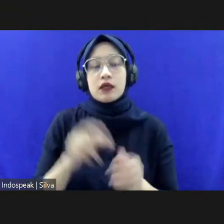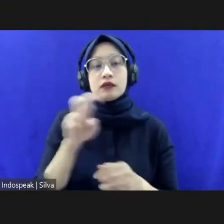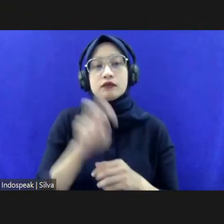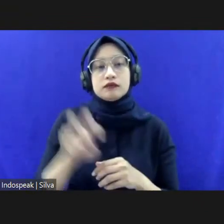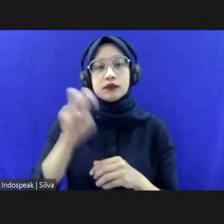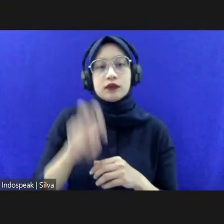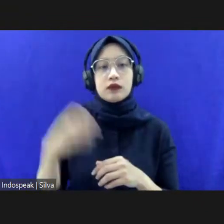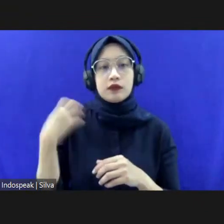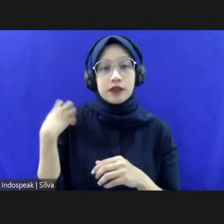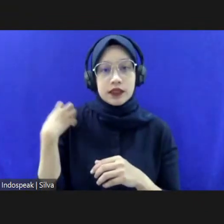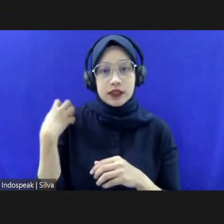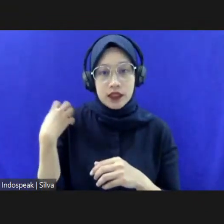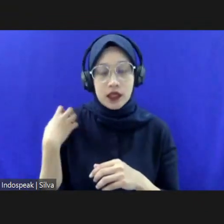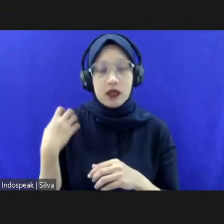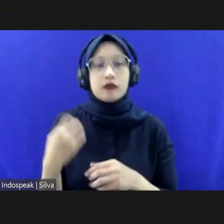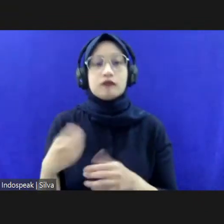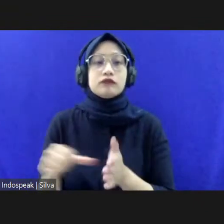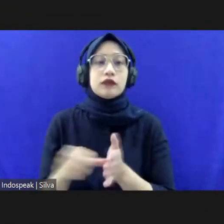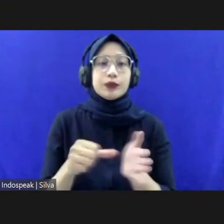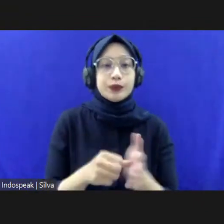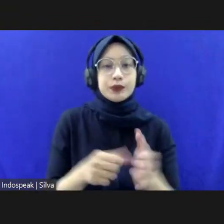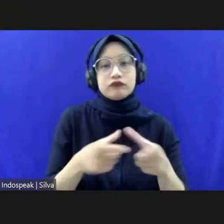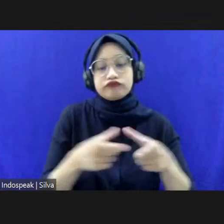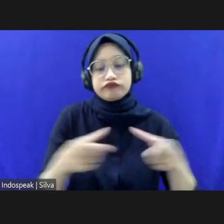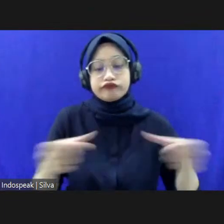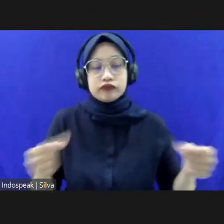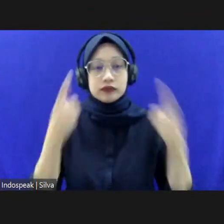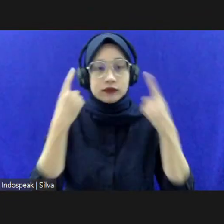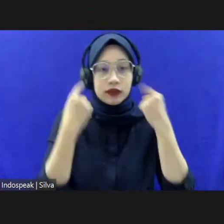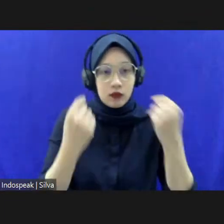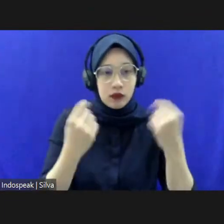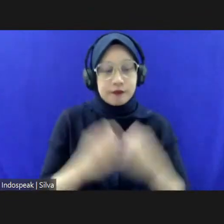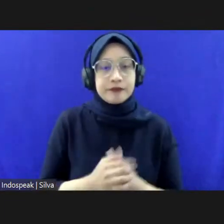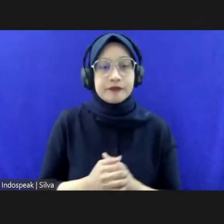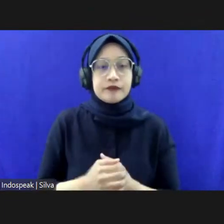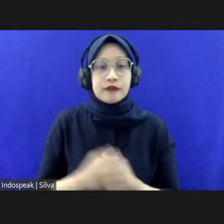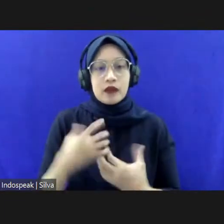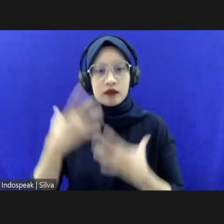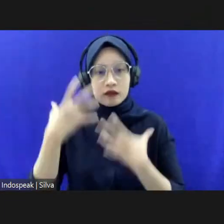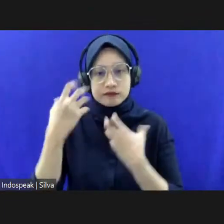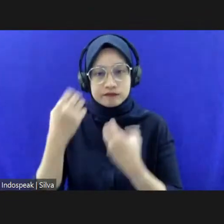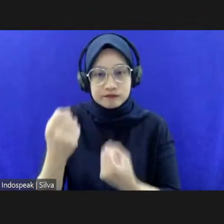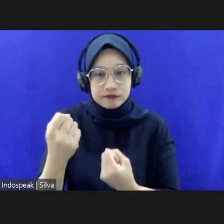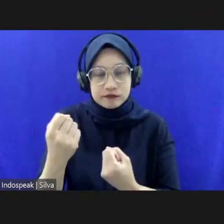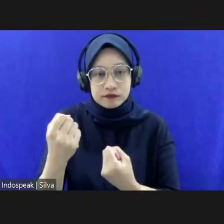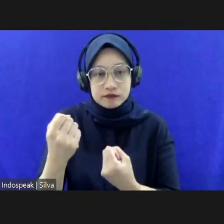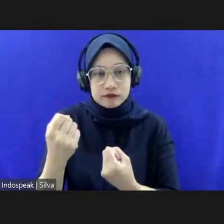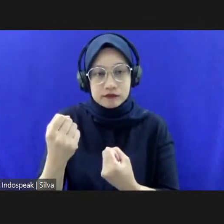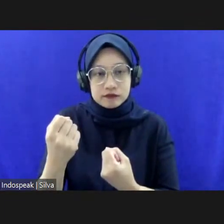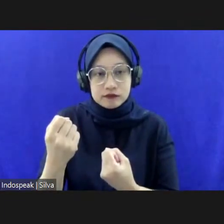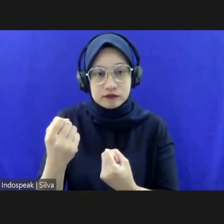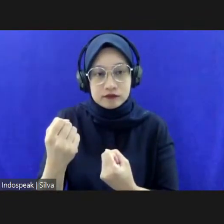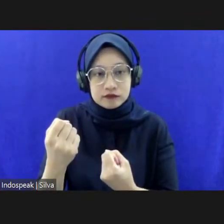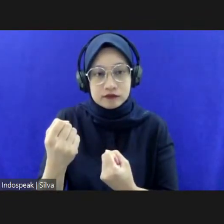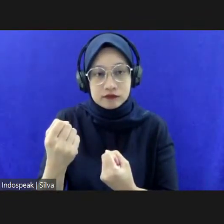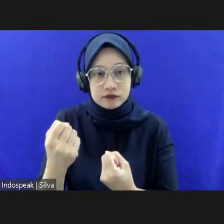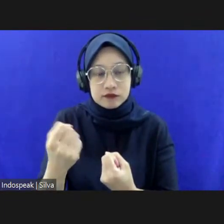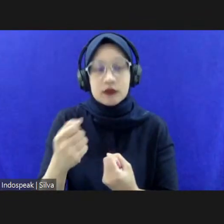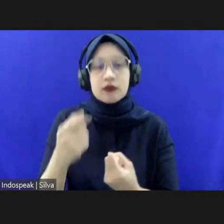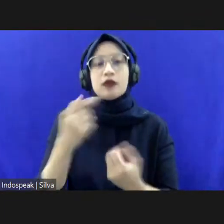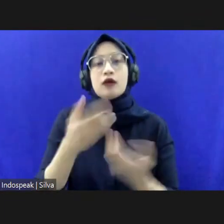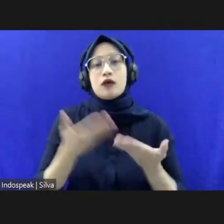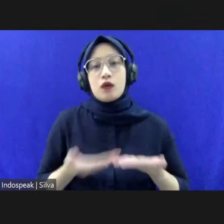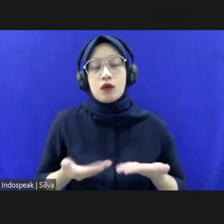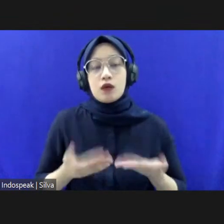My hope is that the discussion held today, in addition to those convened during the first and second days of the conference,